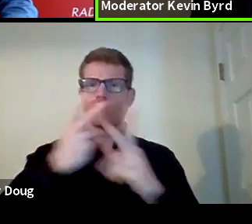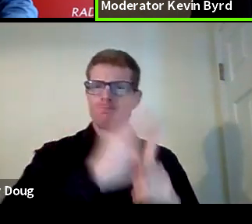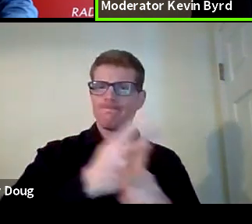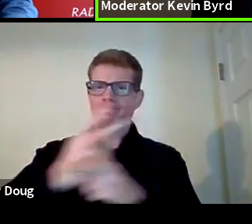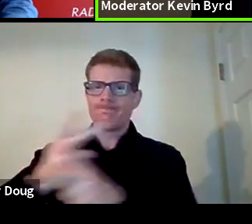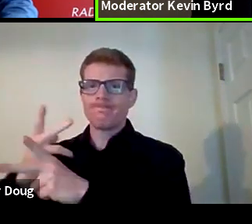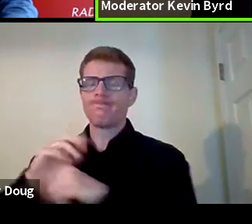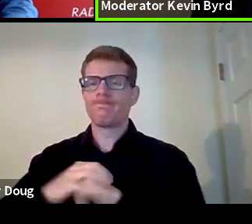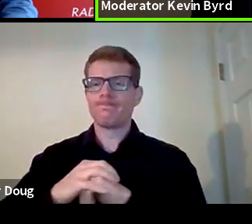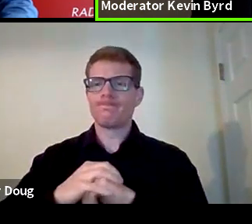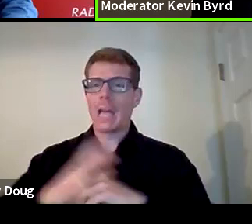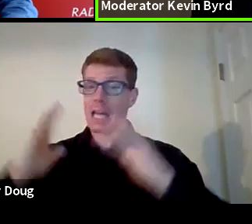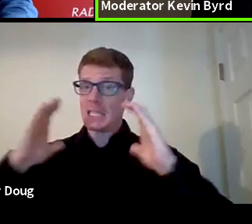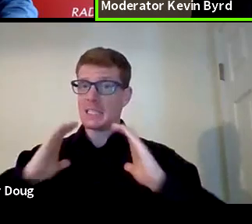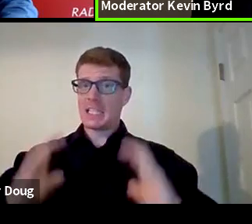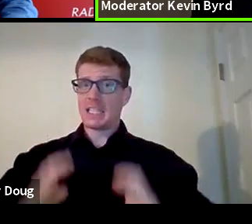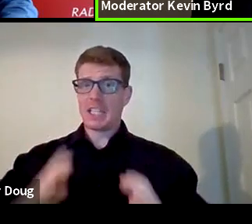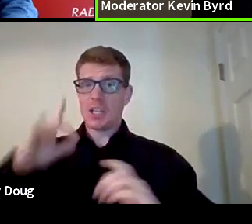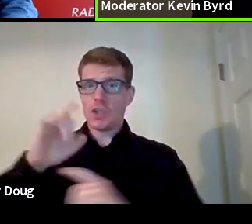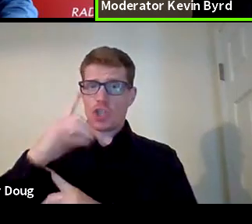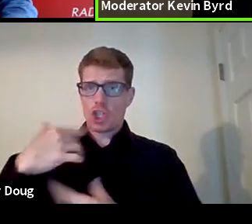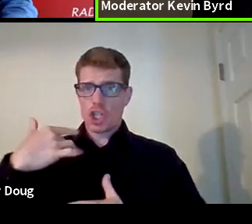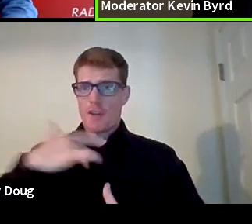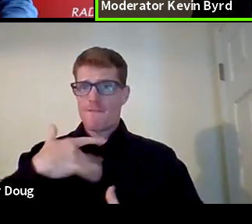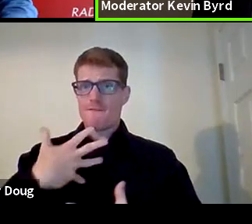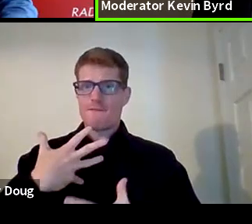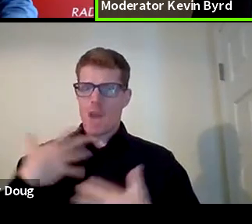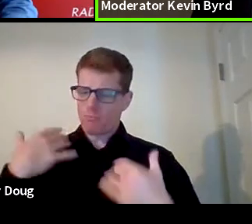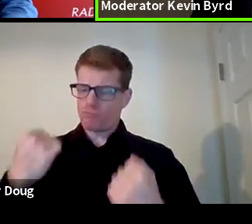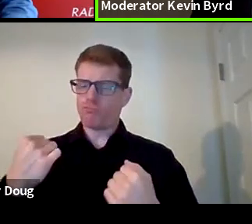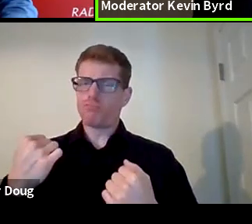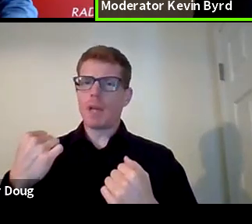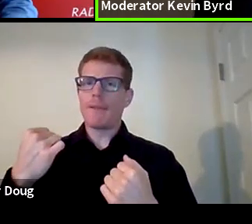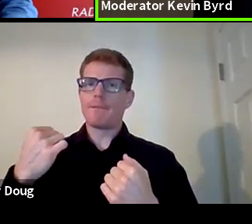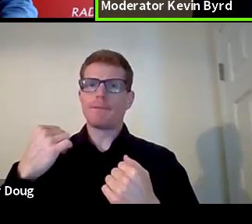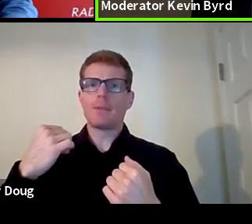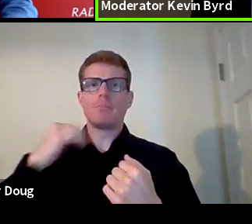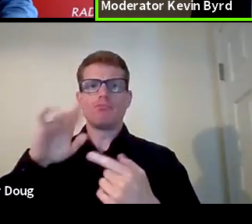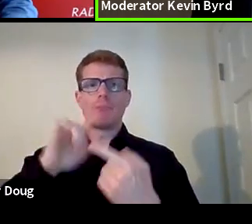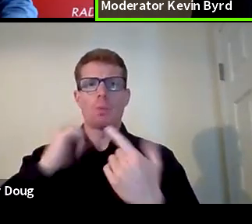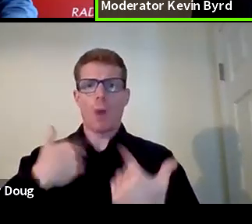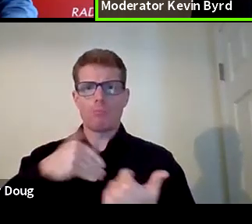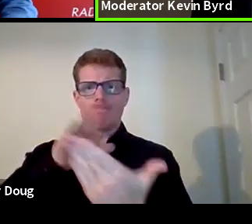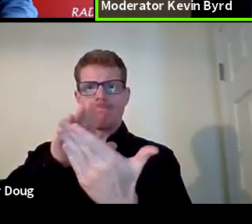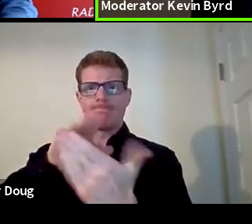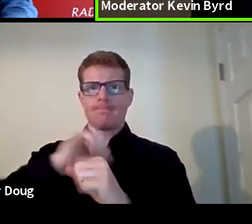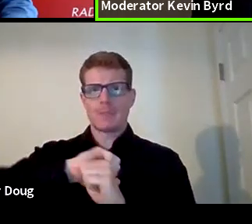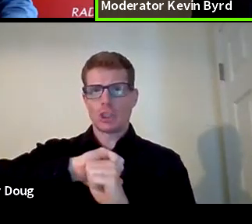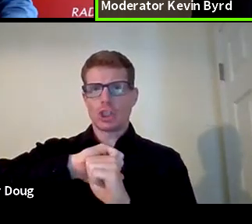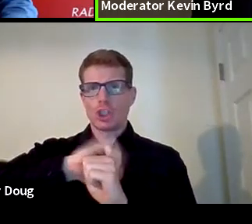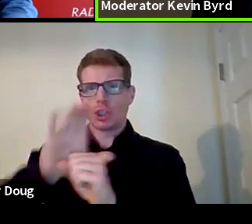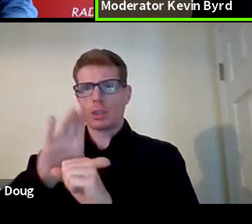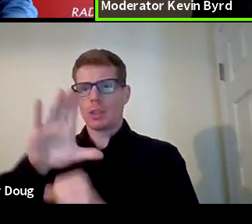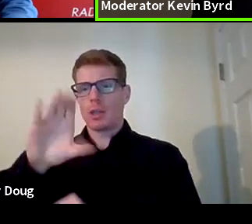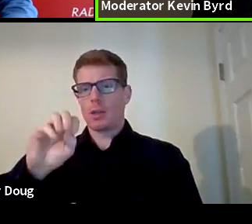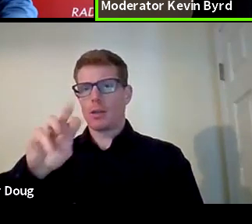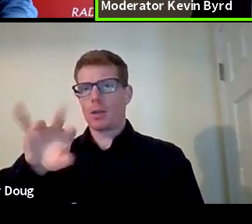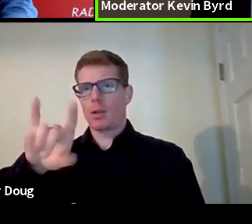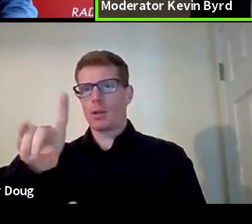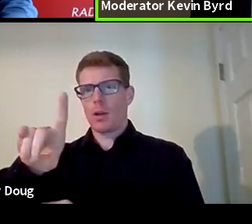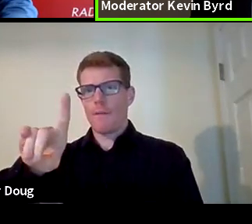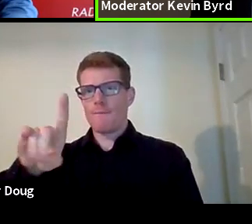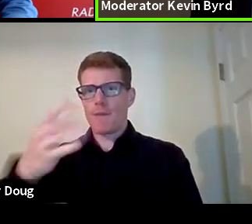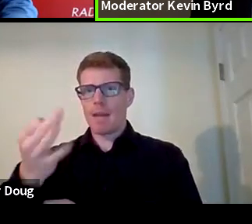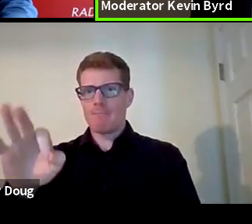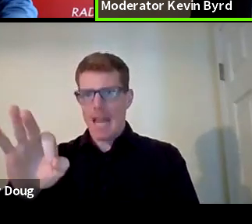navigate COVID-19 in the New River Valley. My name is Kevin Bird, and I'm the Executive Director of the New River Valley Regional Commission,